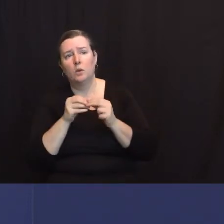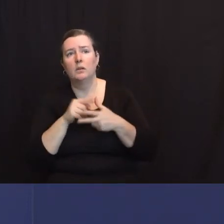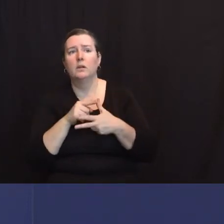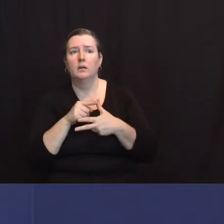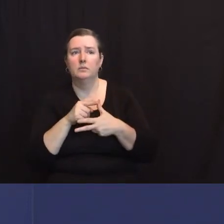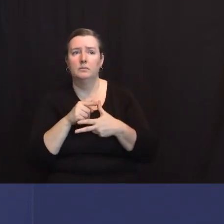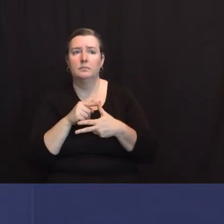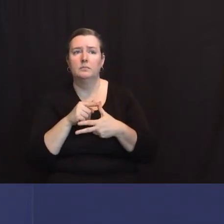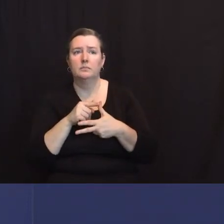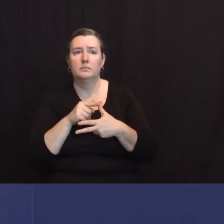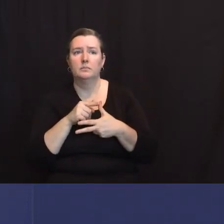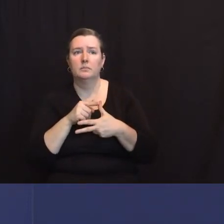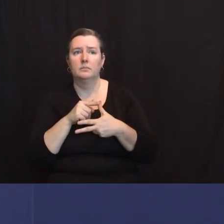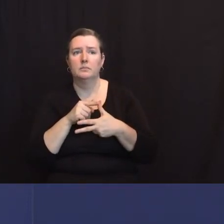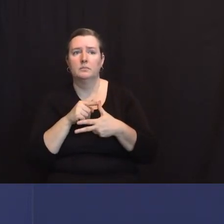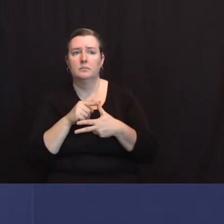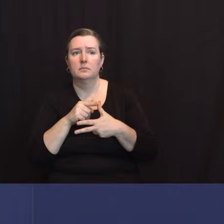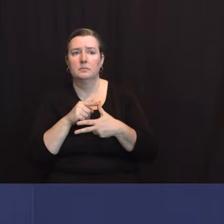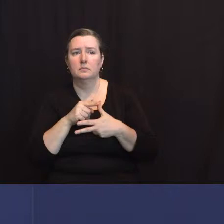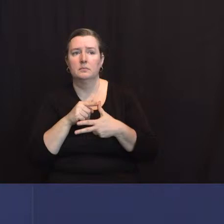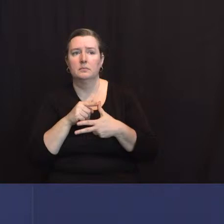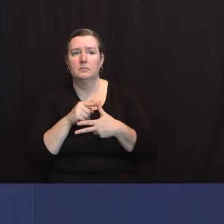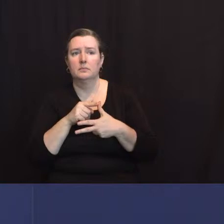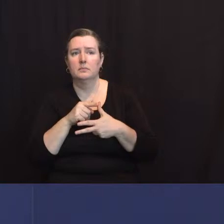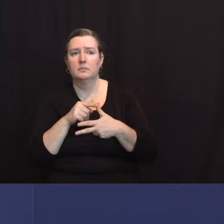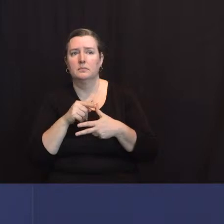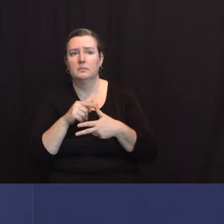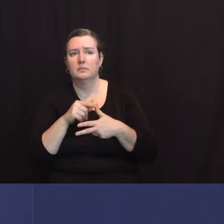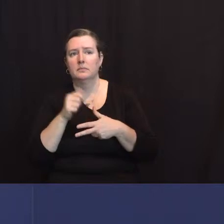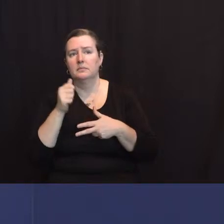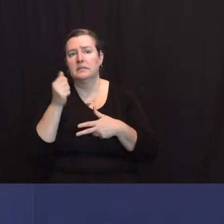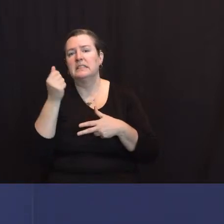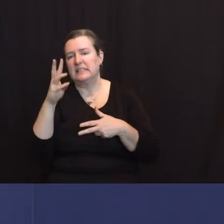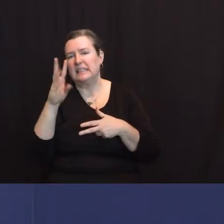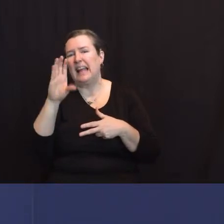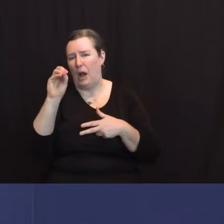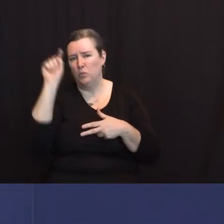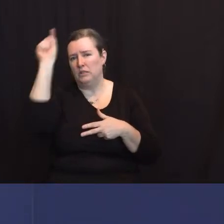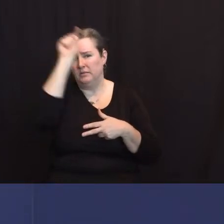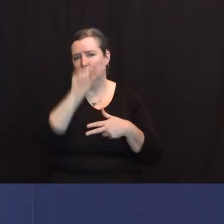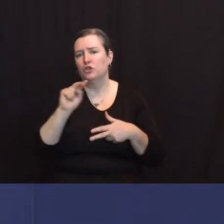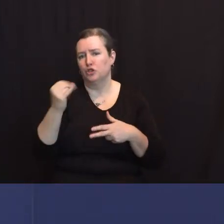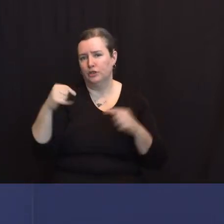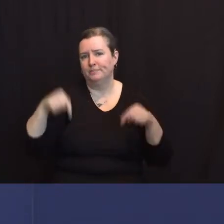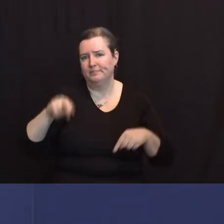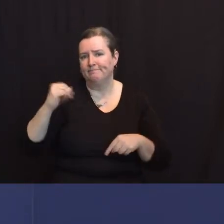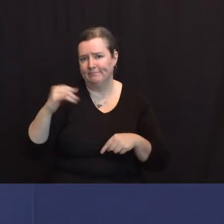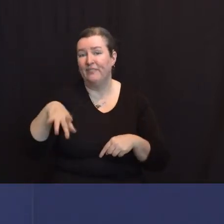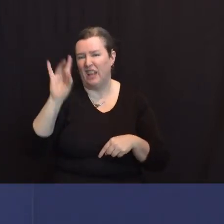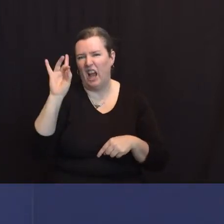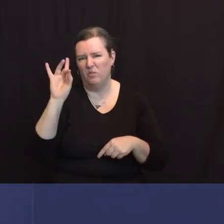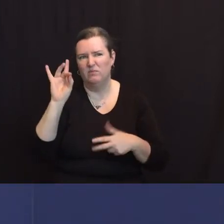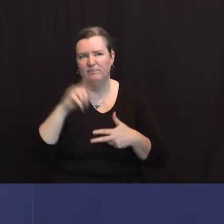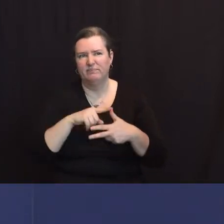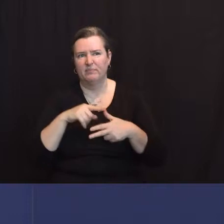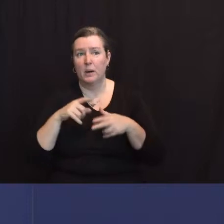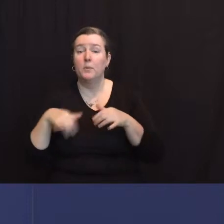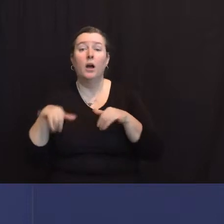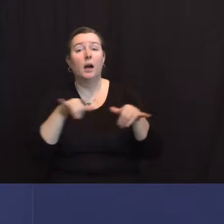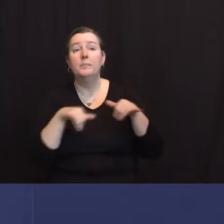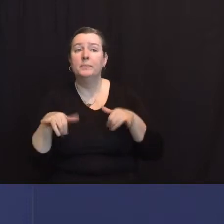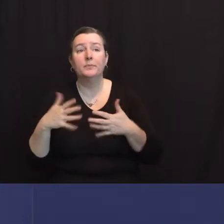been identified in 16 of our counties. This is the most common variant in the United States, with